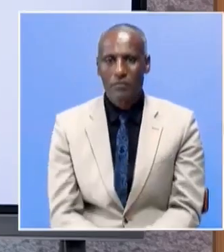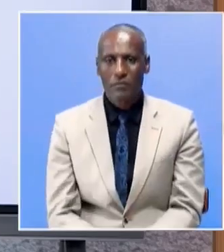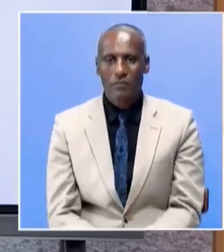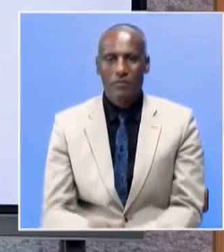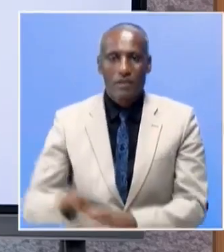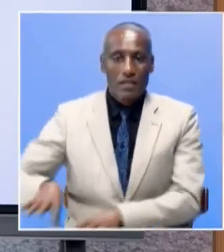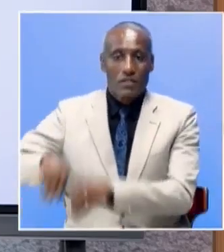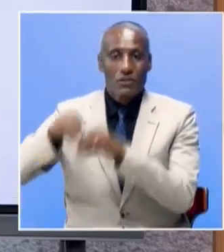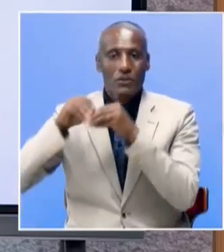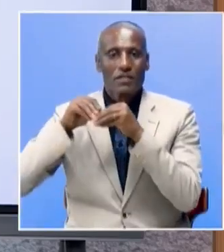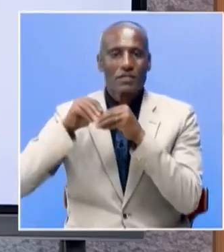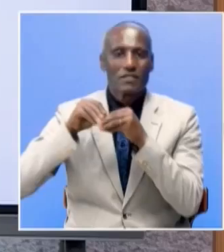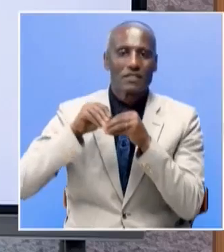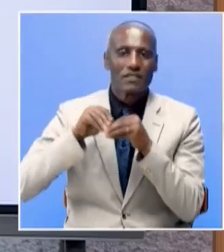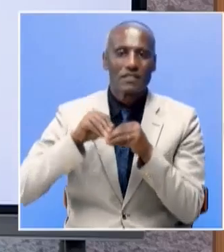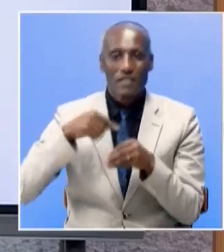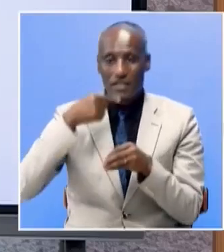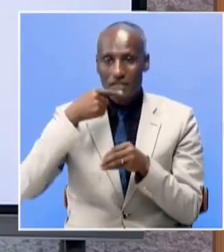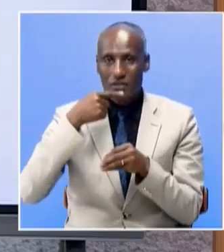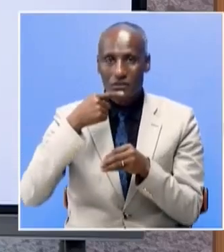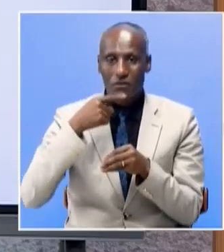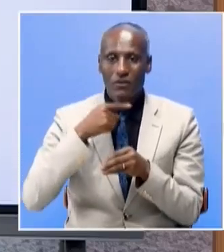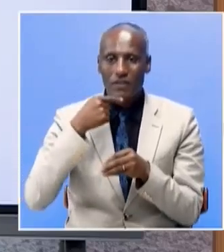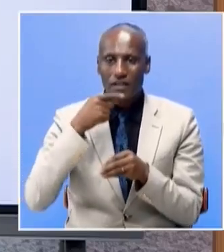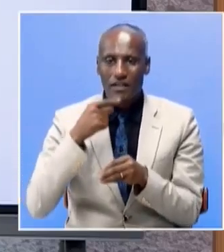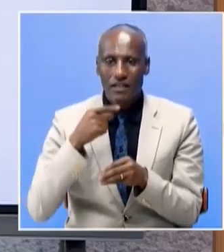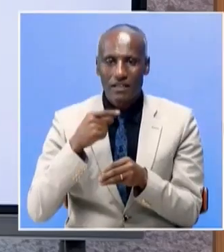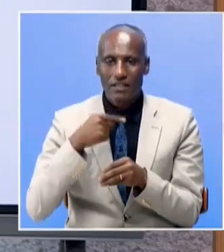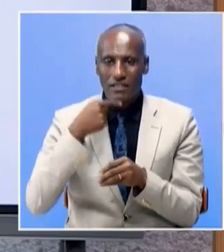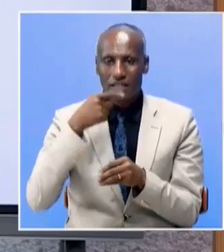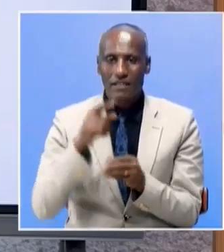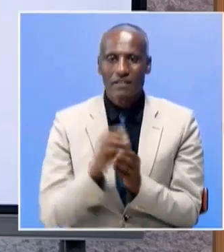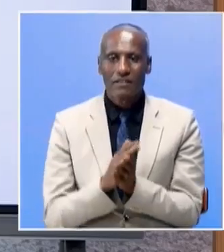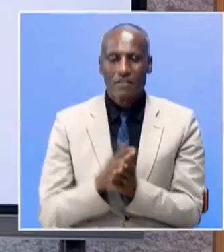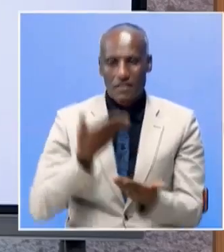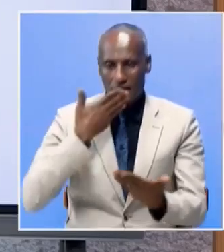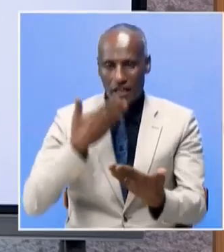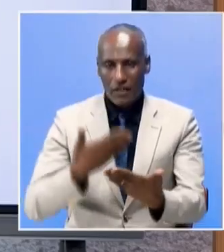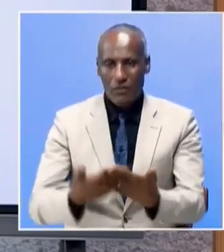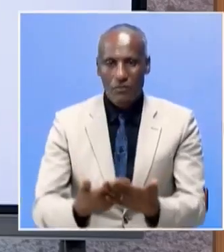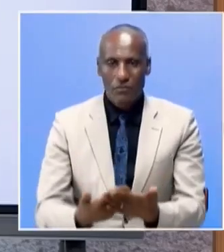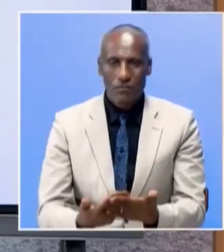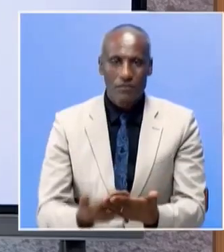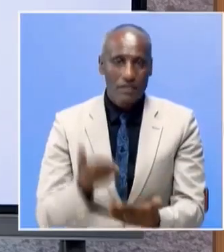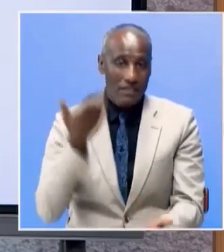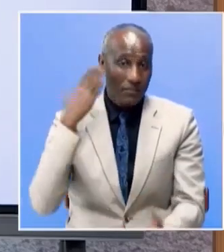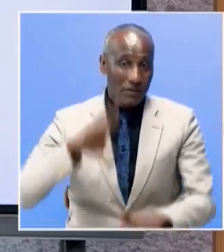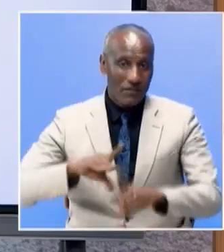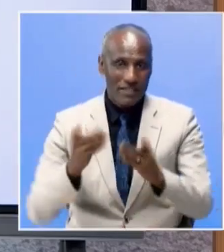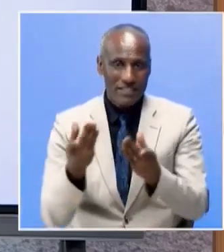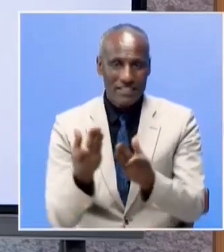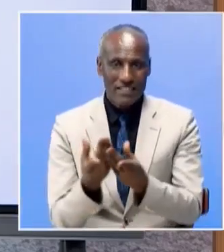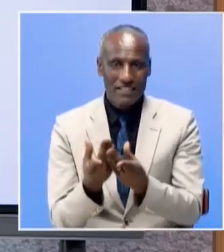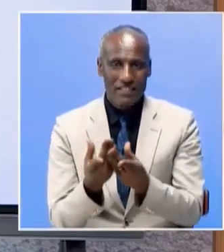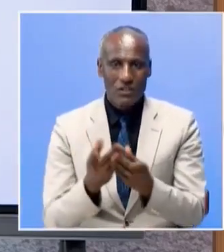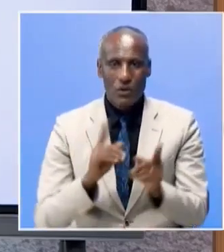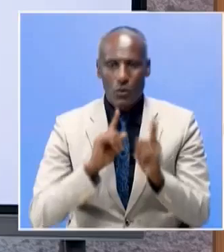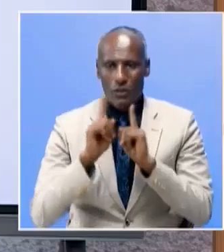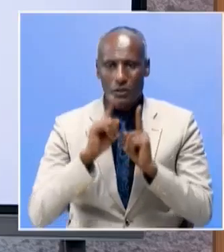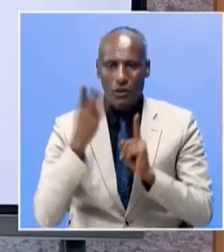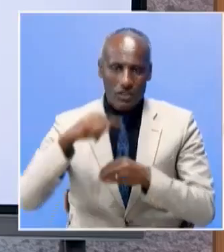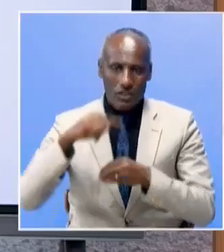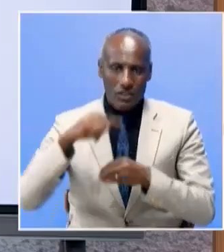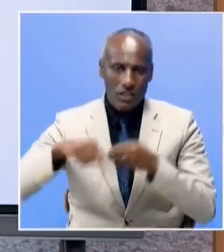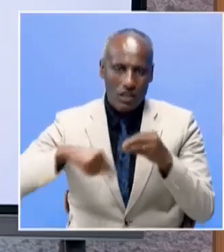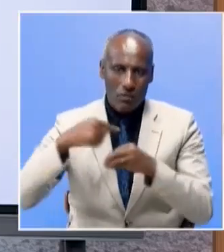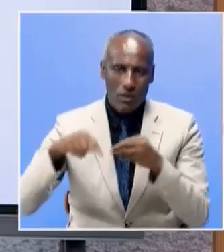students' parents, please listen what they are saying. Good, thank you. In the previous class, we talked about